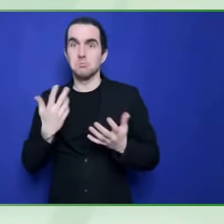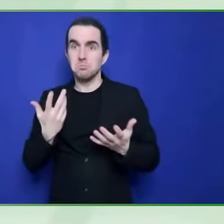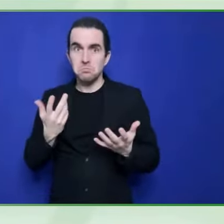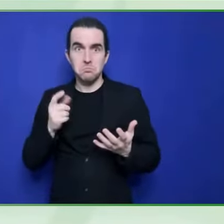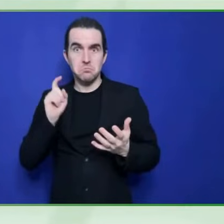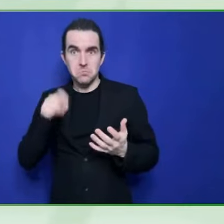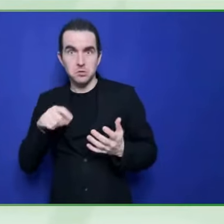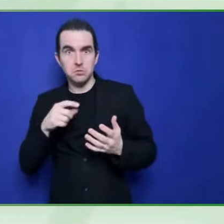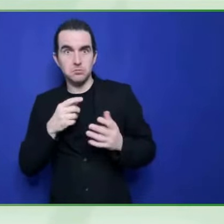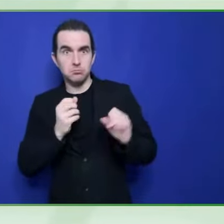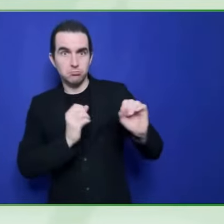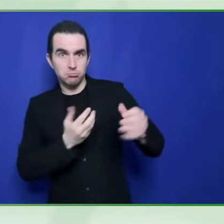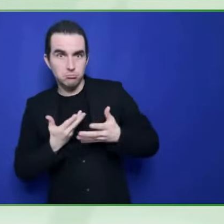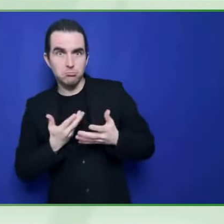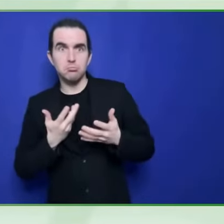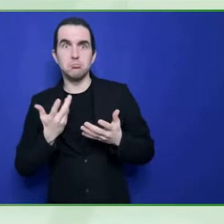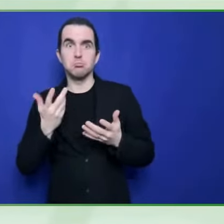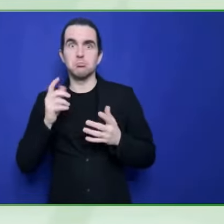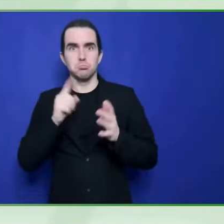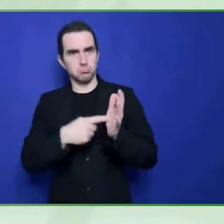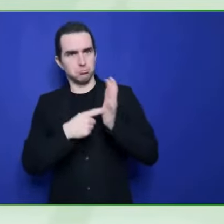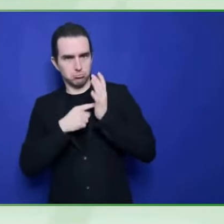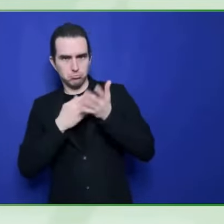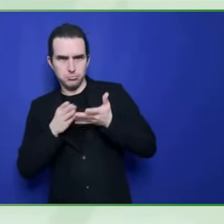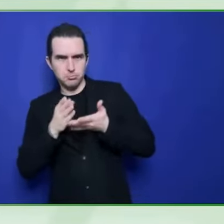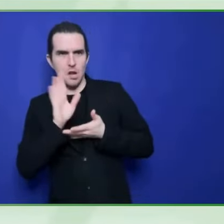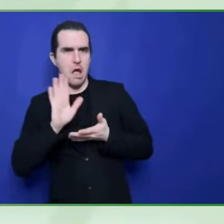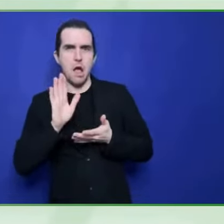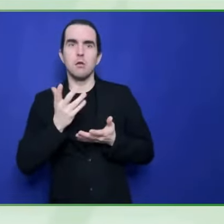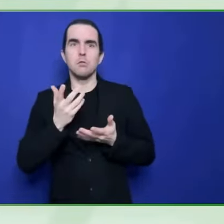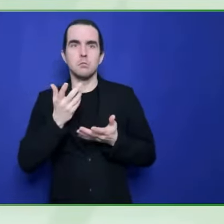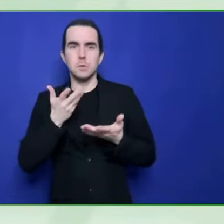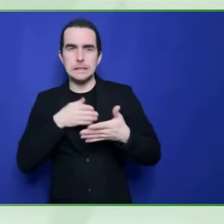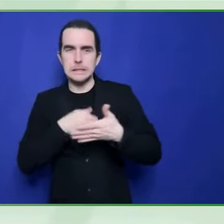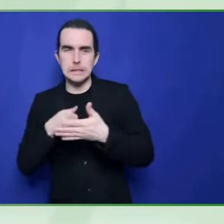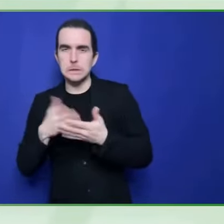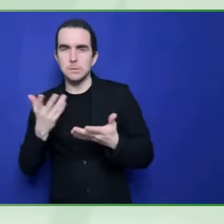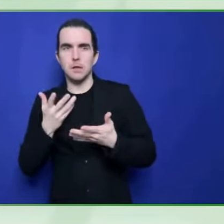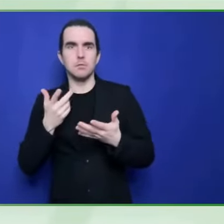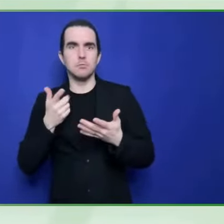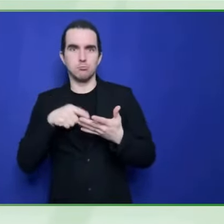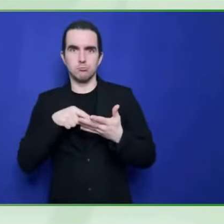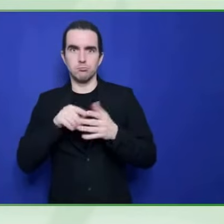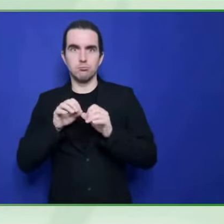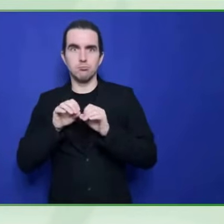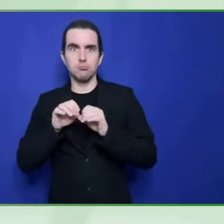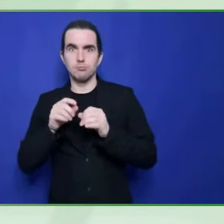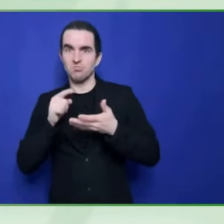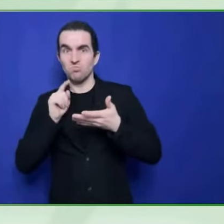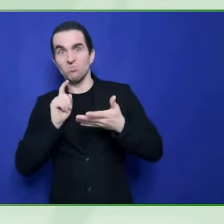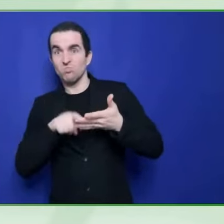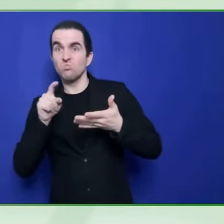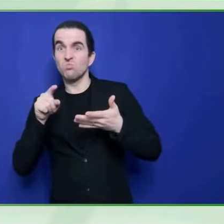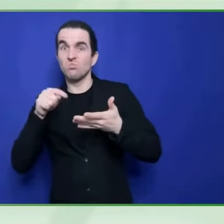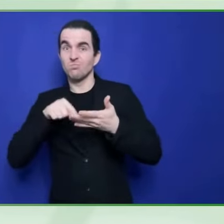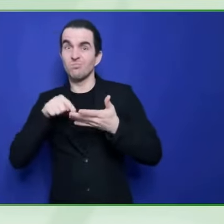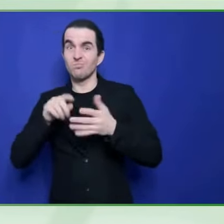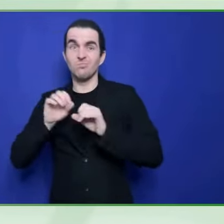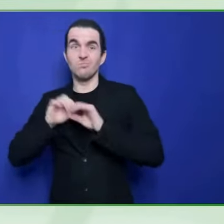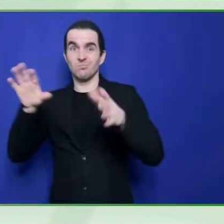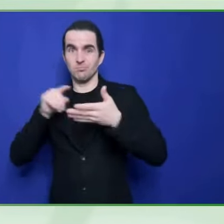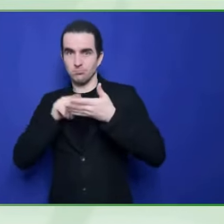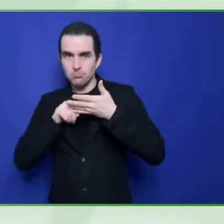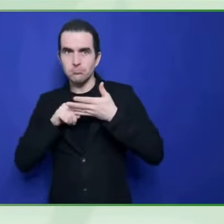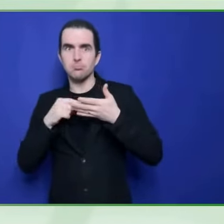young, have no mobility limitations, and can go up any infrastructure, even if it's not there, because there's